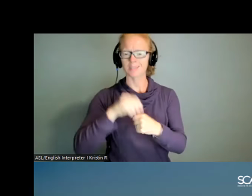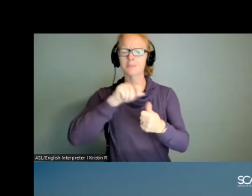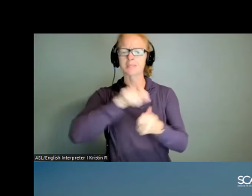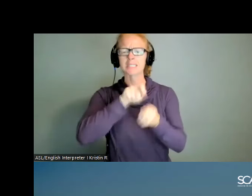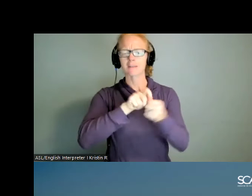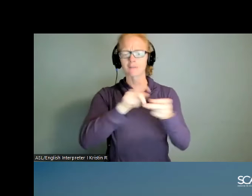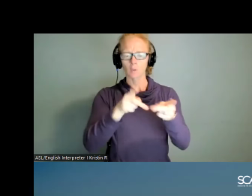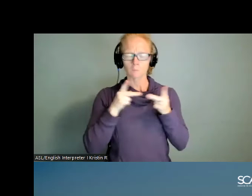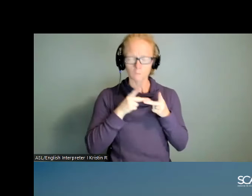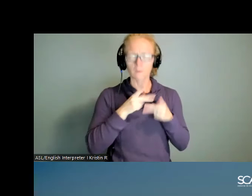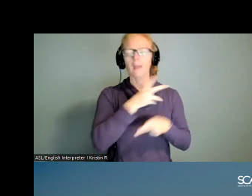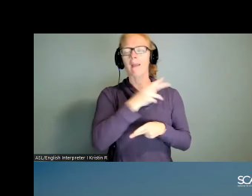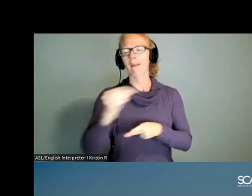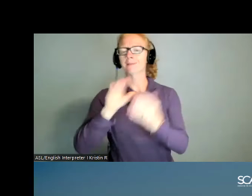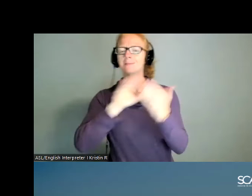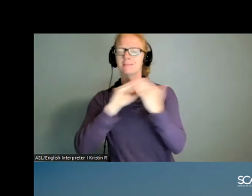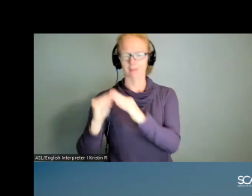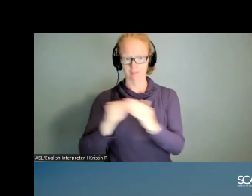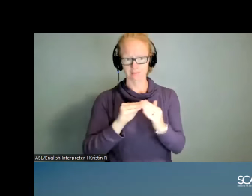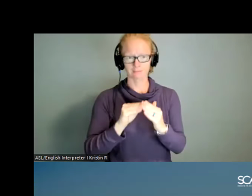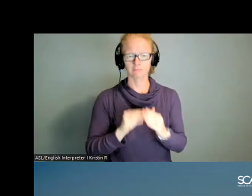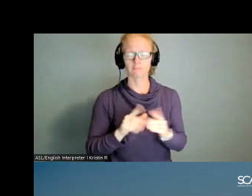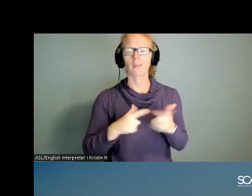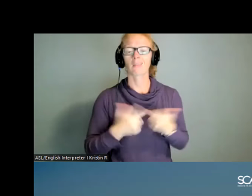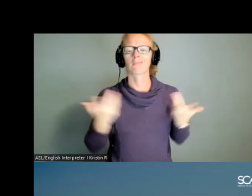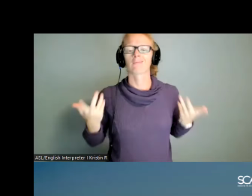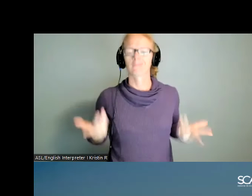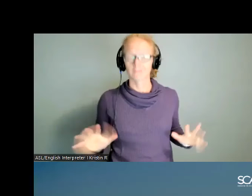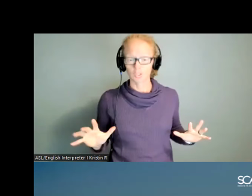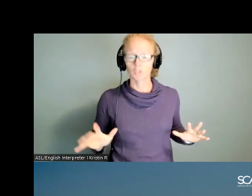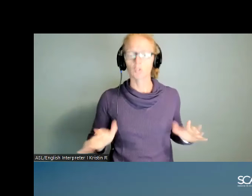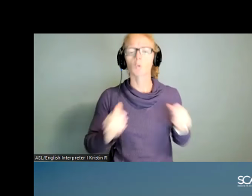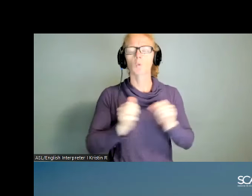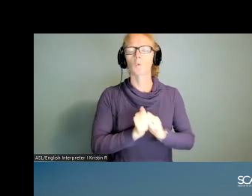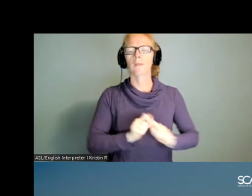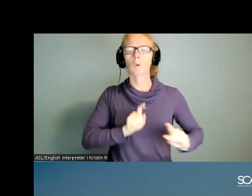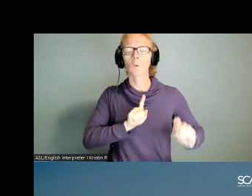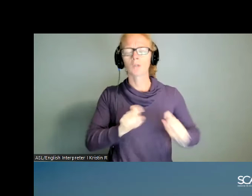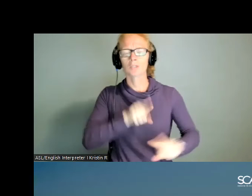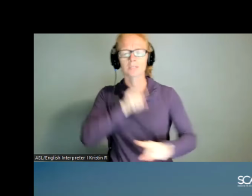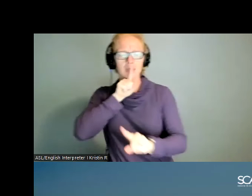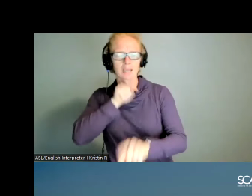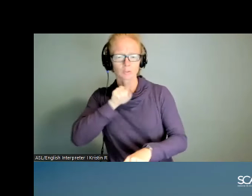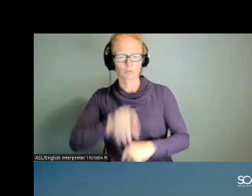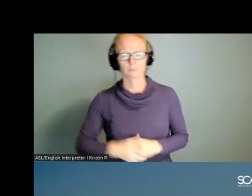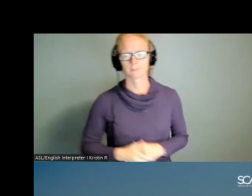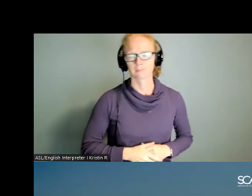subregions. And we'll finish today's session with a Q&A.